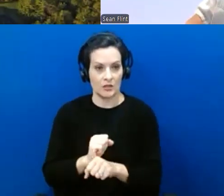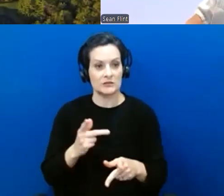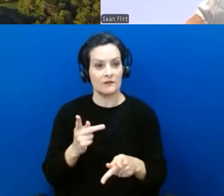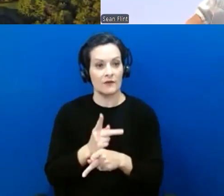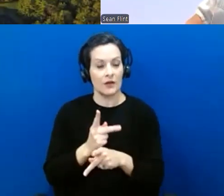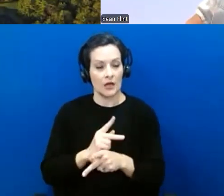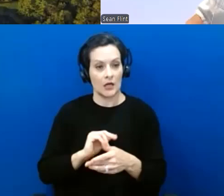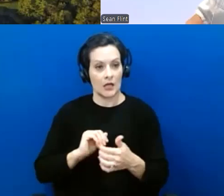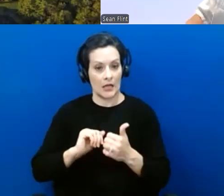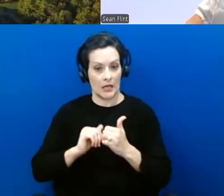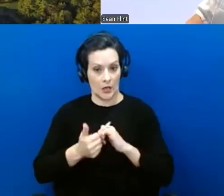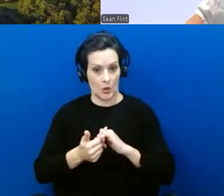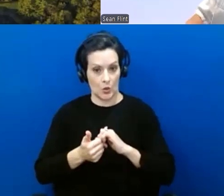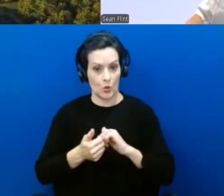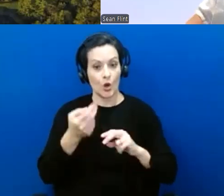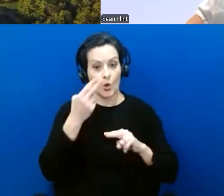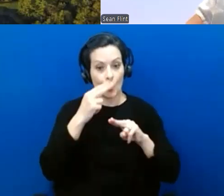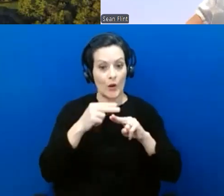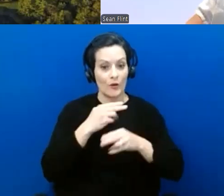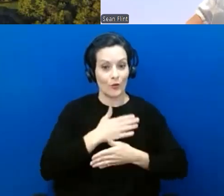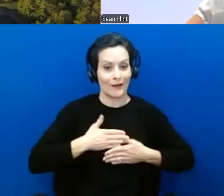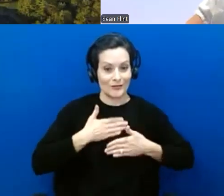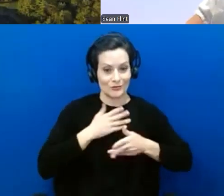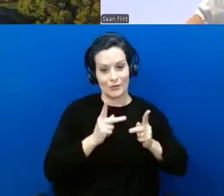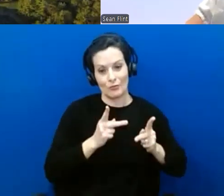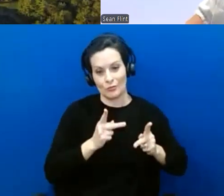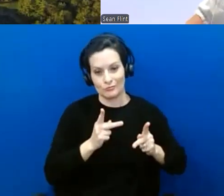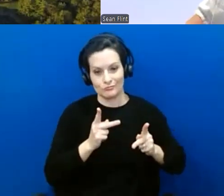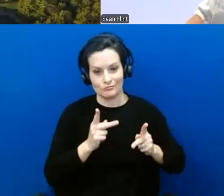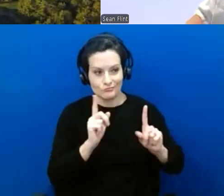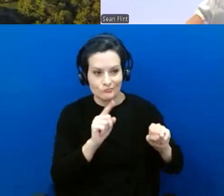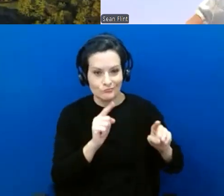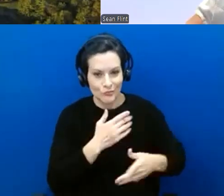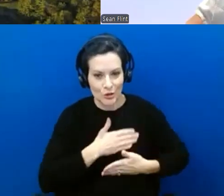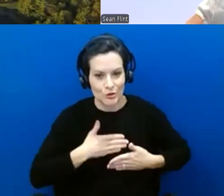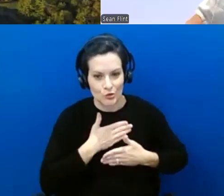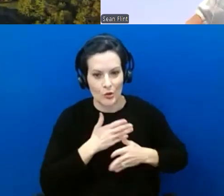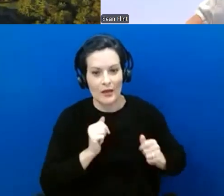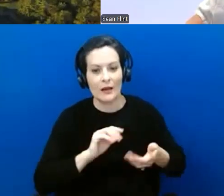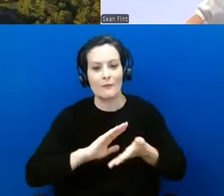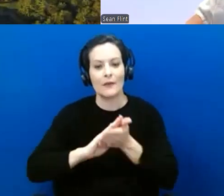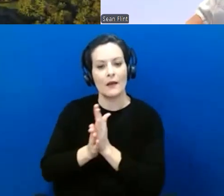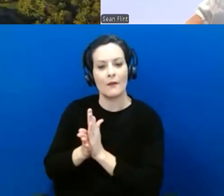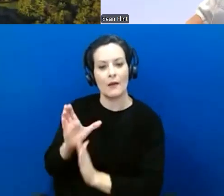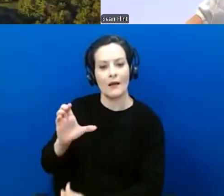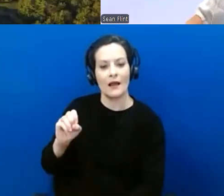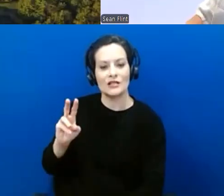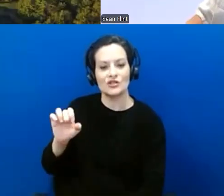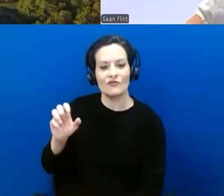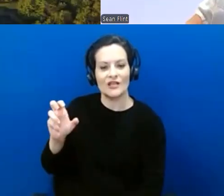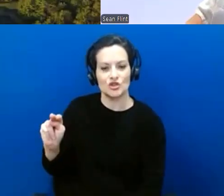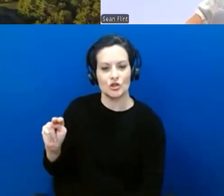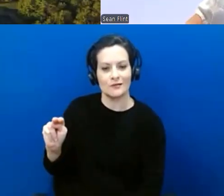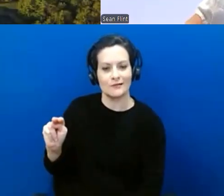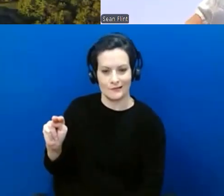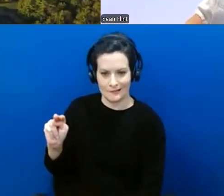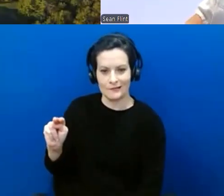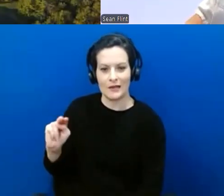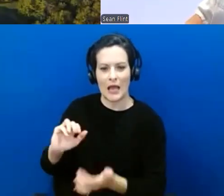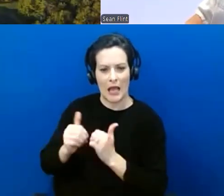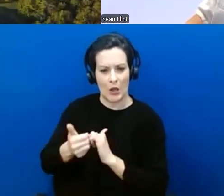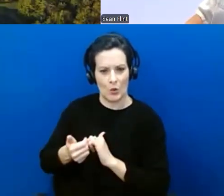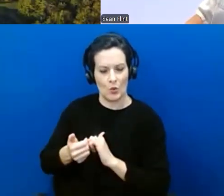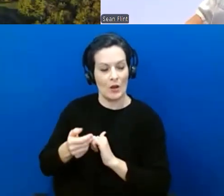convert recreationalists into conservationists, right? And to like mobilize like this tremendous amount of